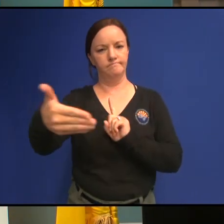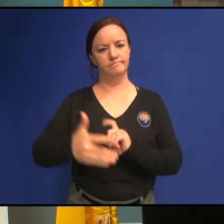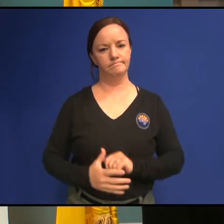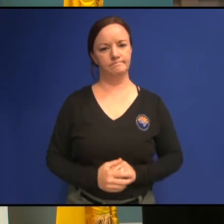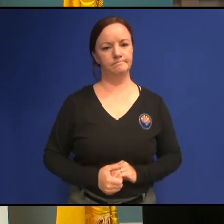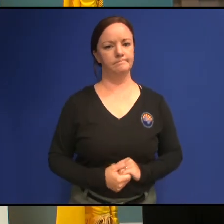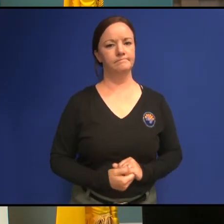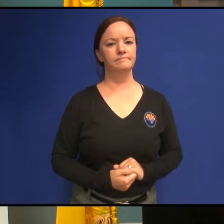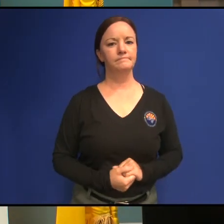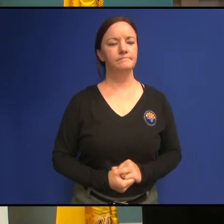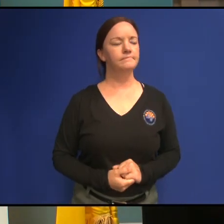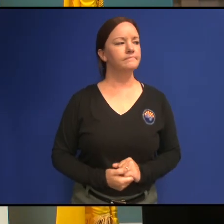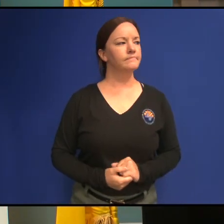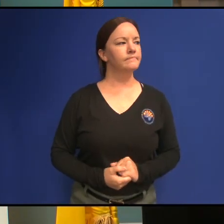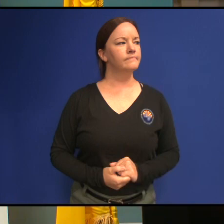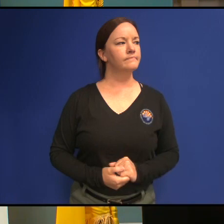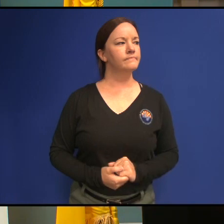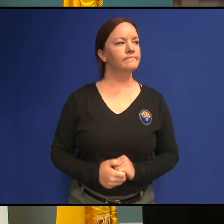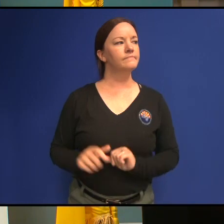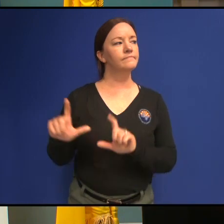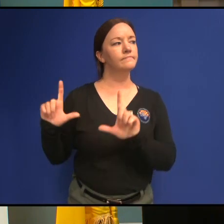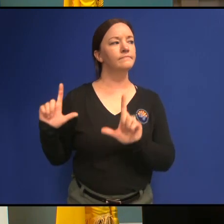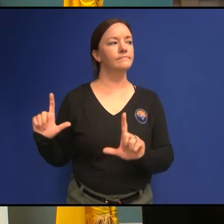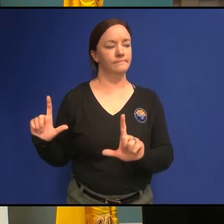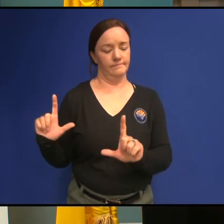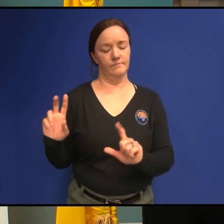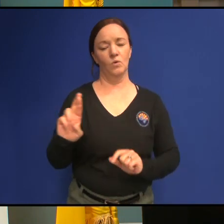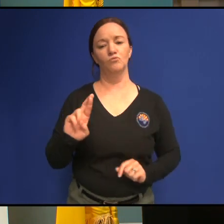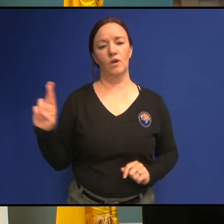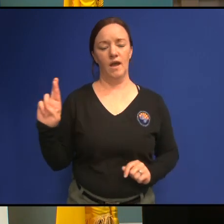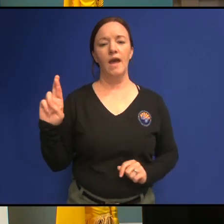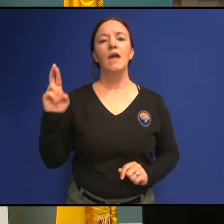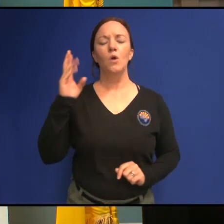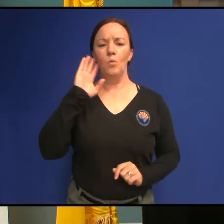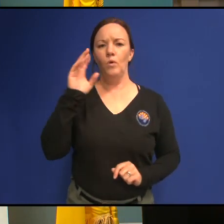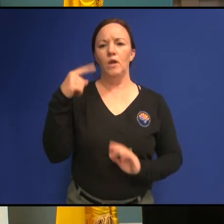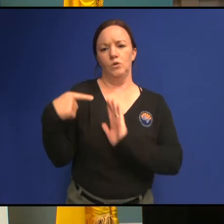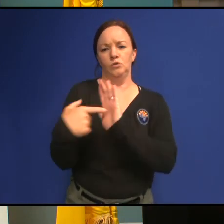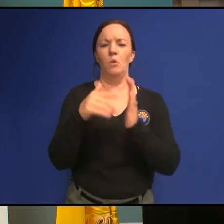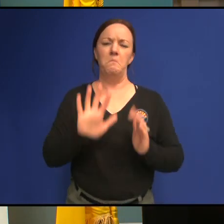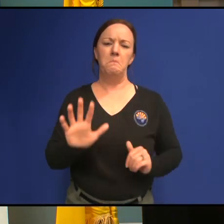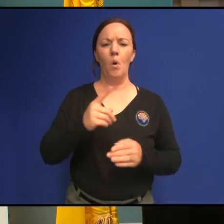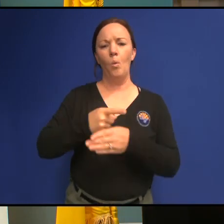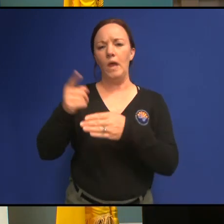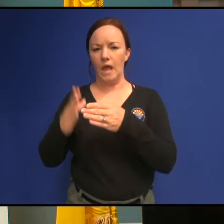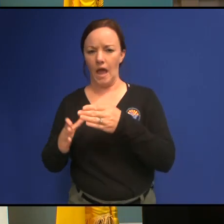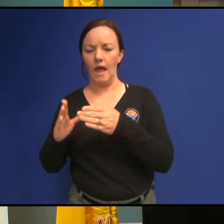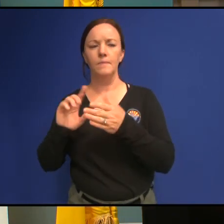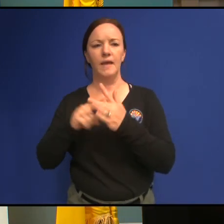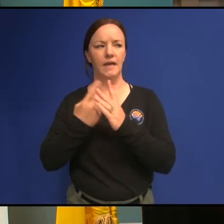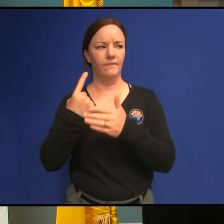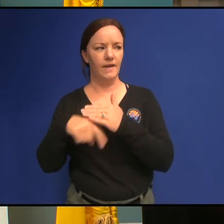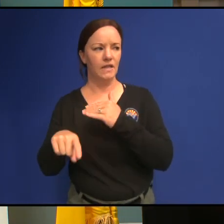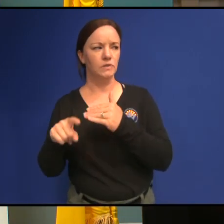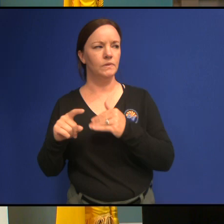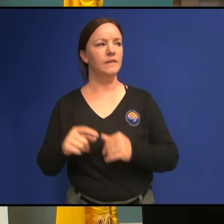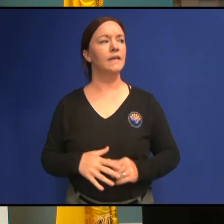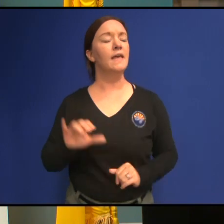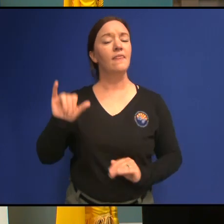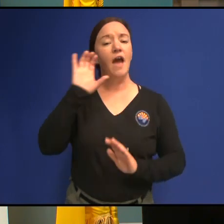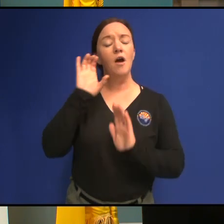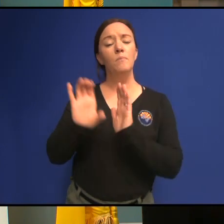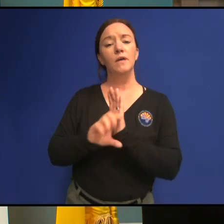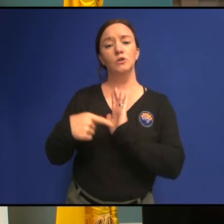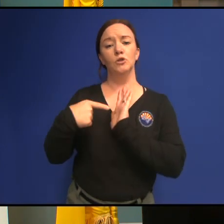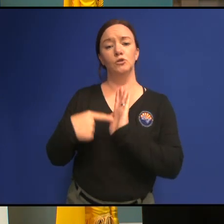This is going to be kind of indicative of what we see for the weekend and then early next week. This is a picture that shows